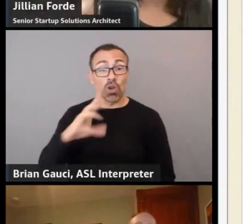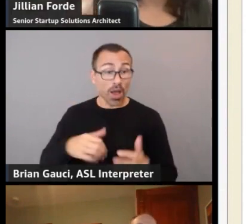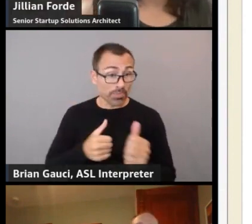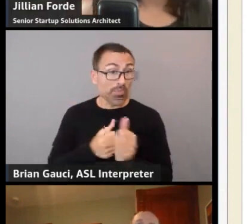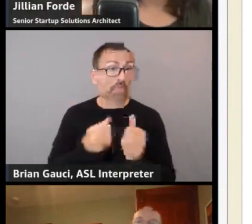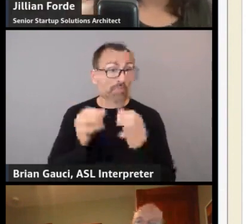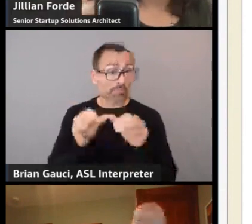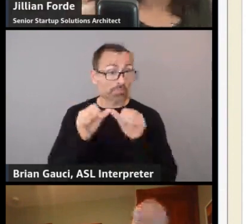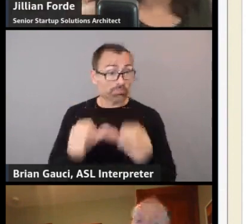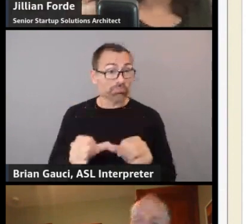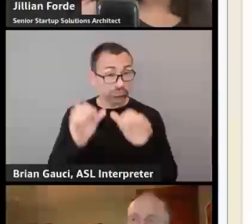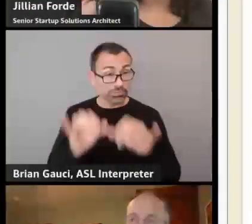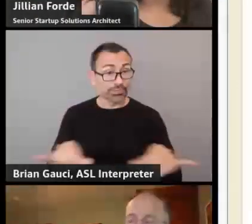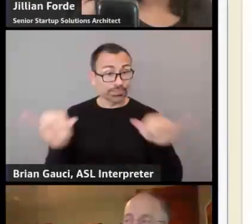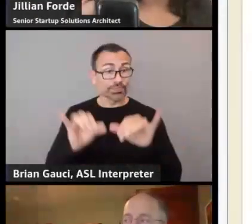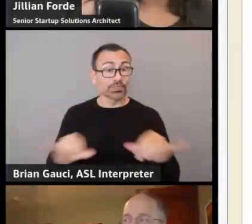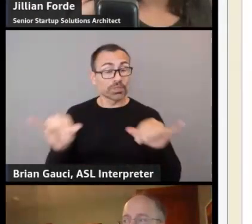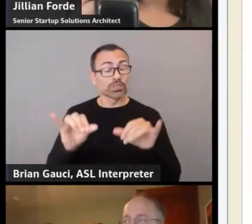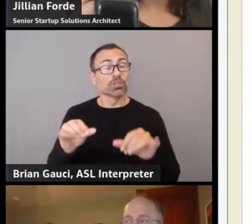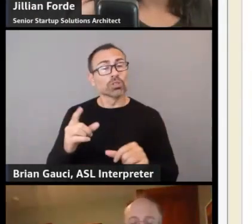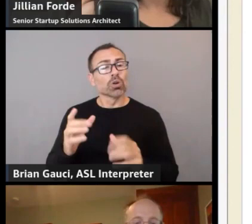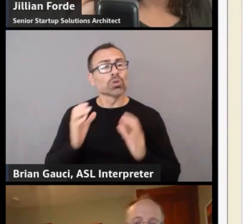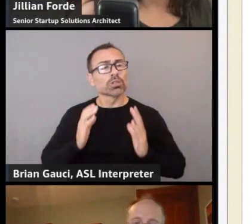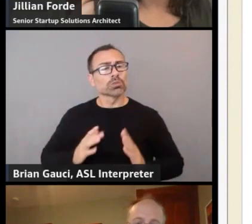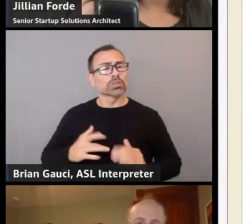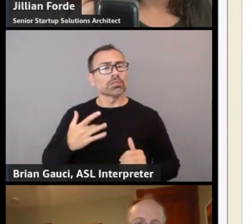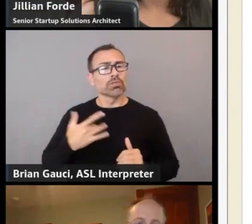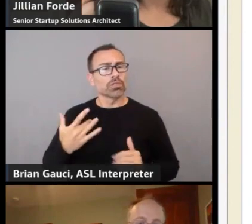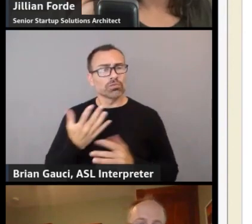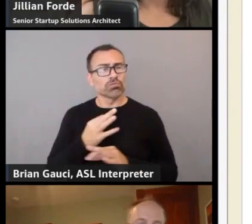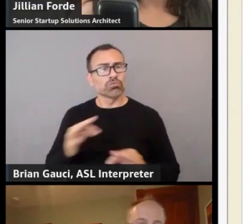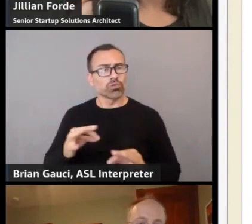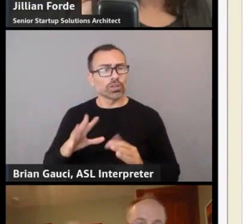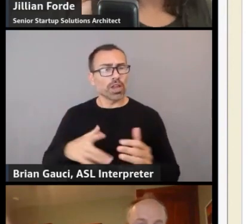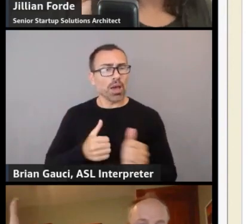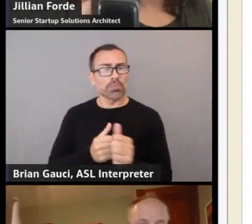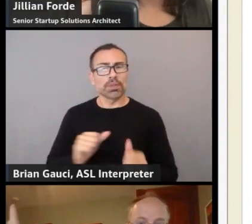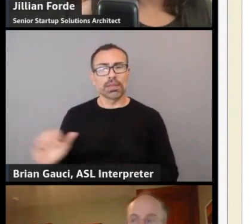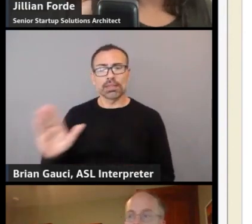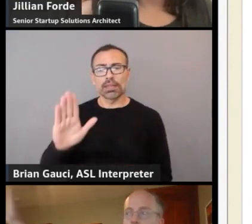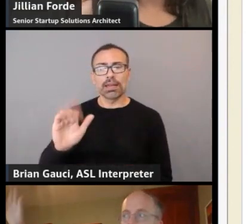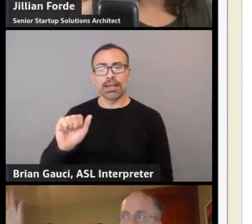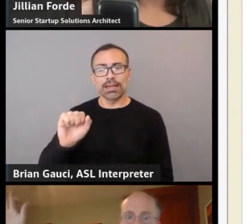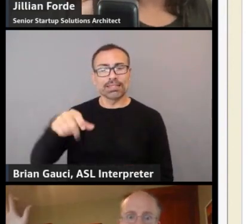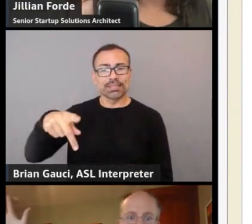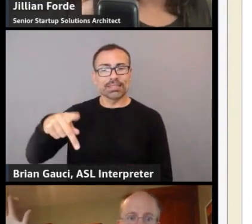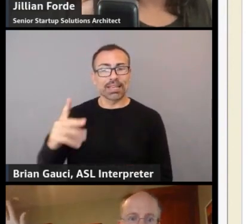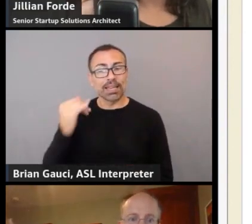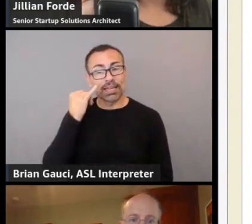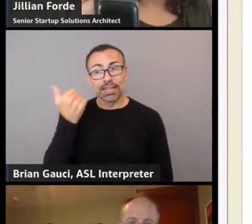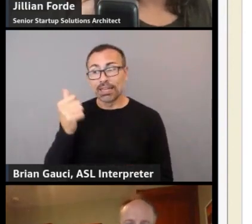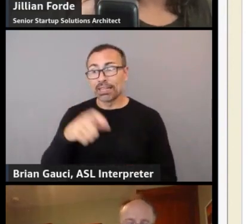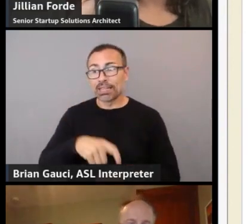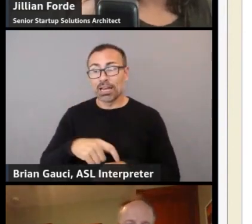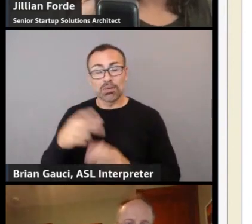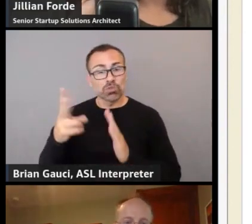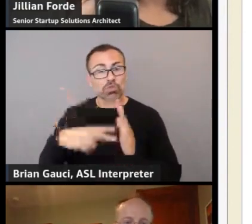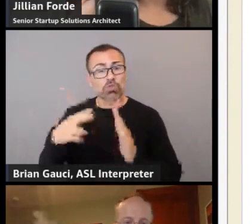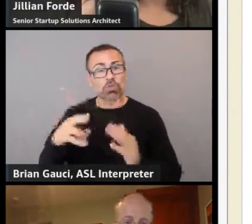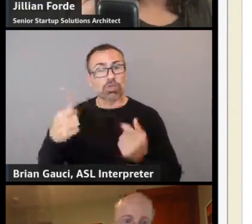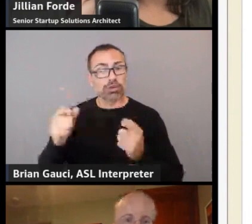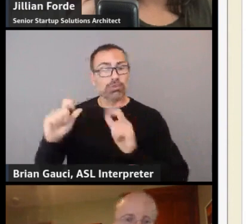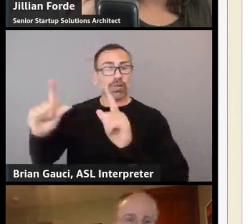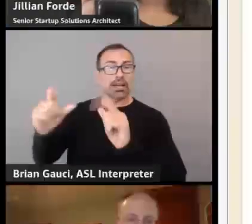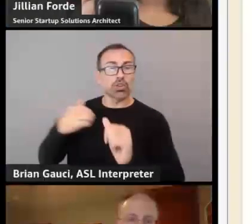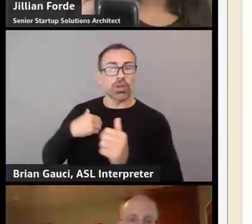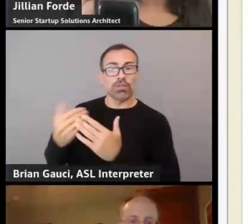our customers should feel free to update their SDK. If anytime you read a blog, hey, we've got a new AWS service, Jeff comes on the show and